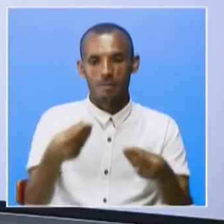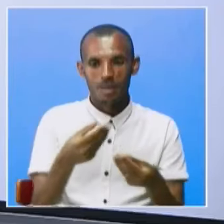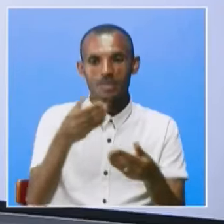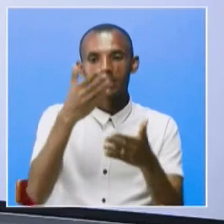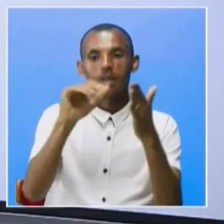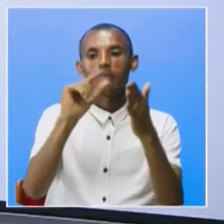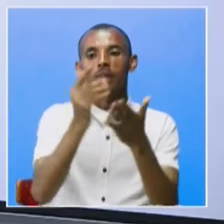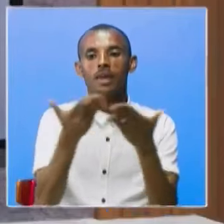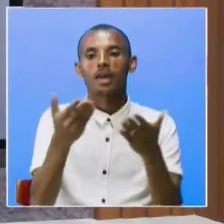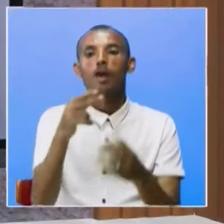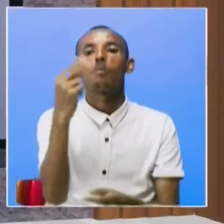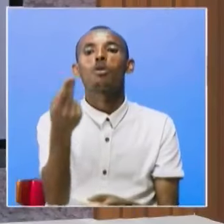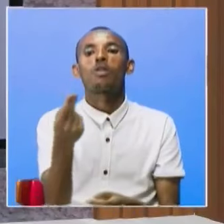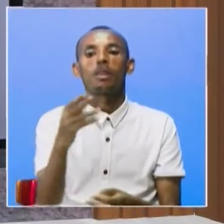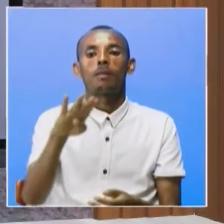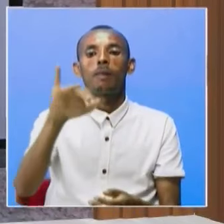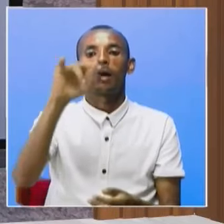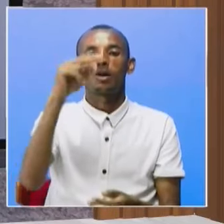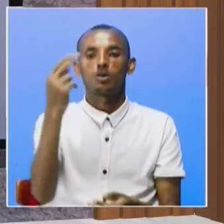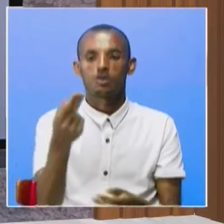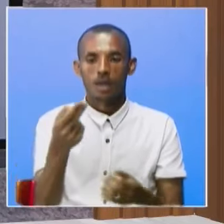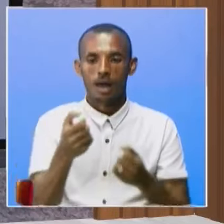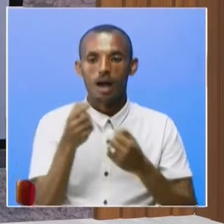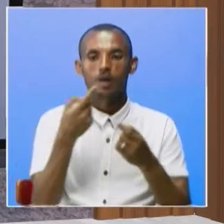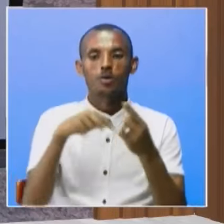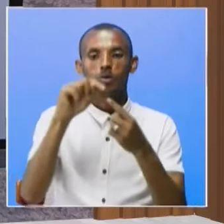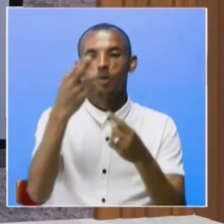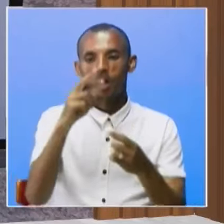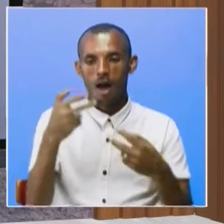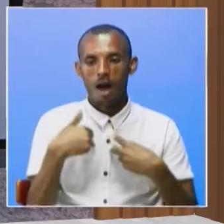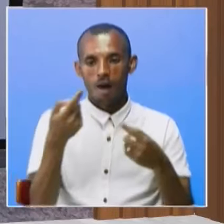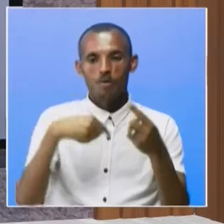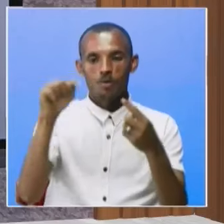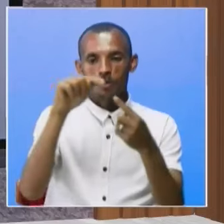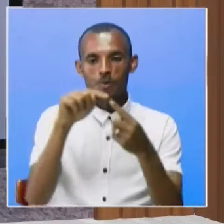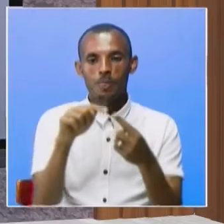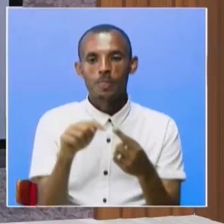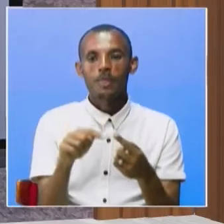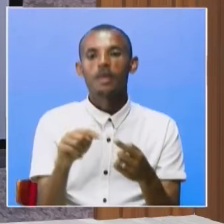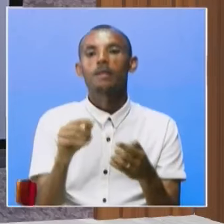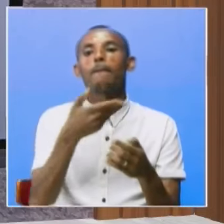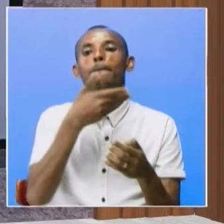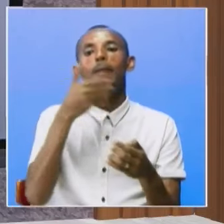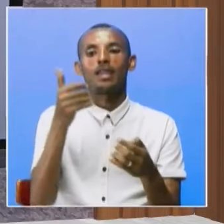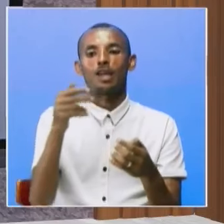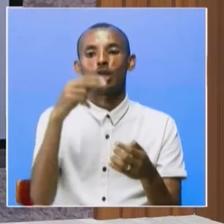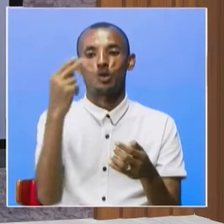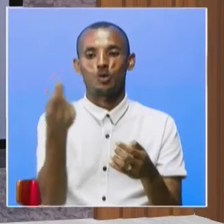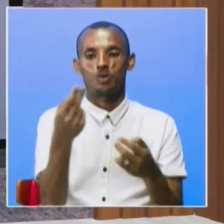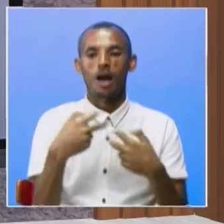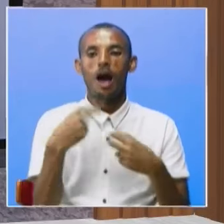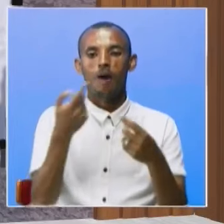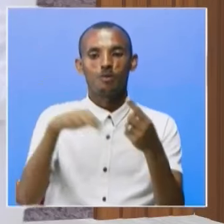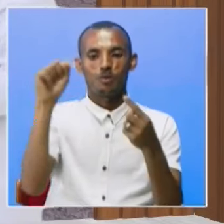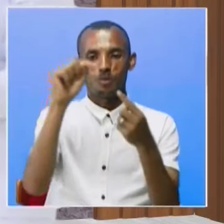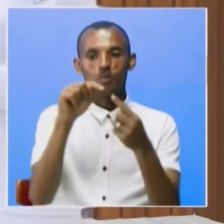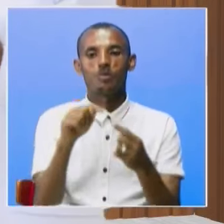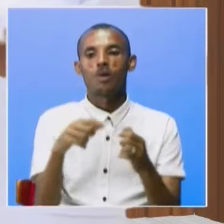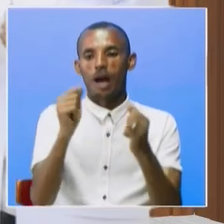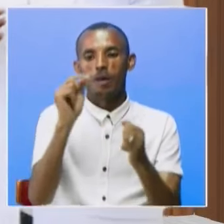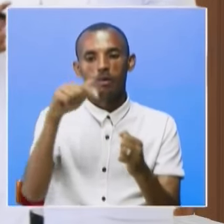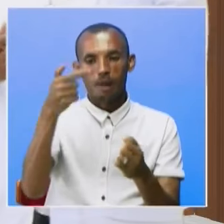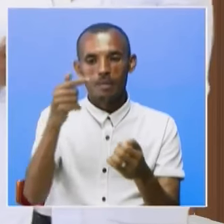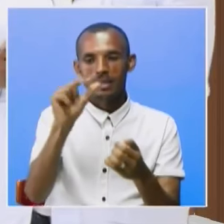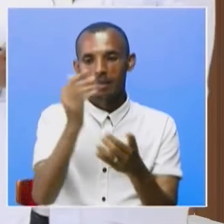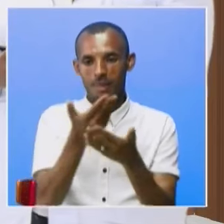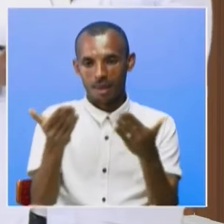something important by using has to or have to? It's better if you use have to, which is for your own sake. Can you tell me